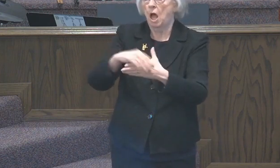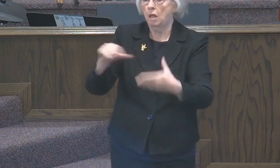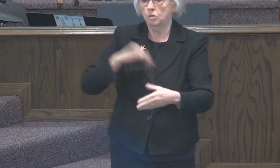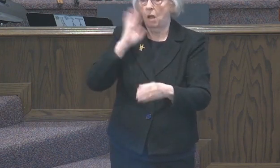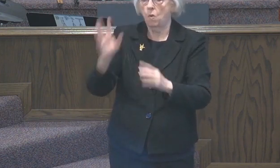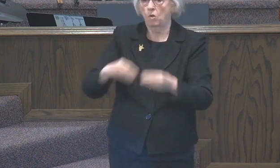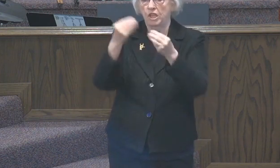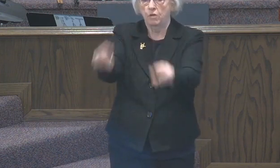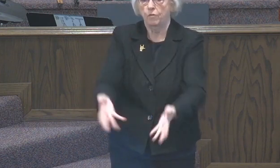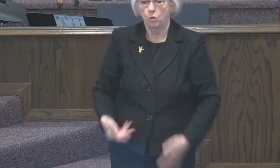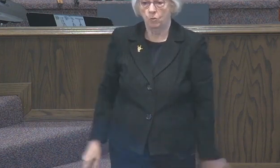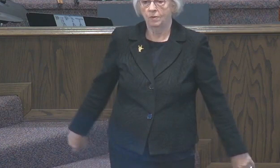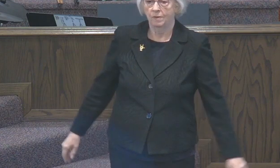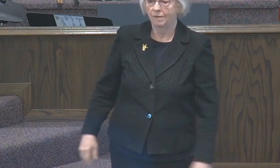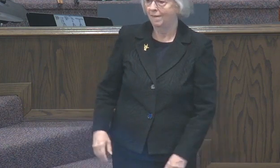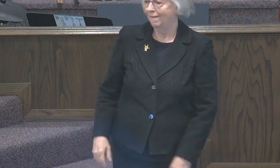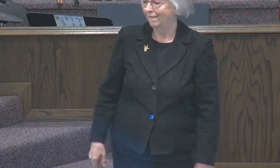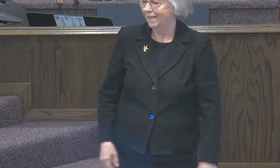What do you want?